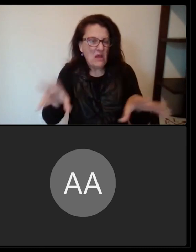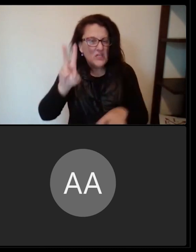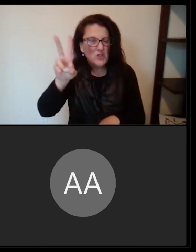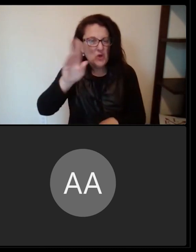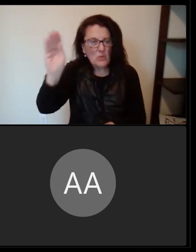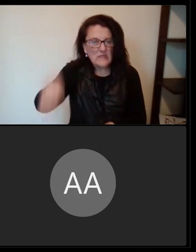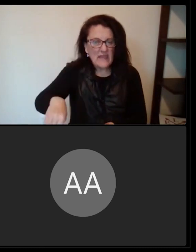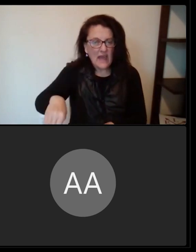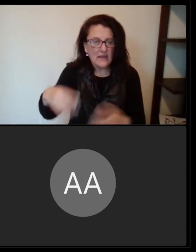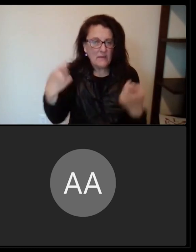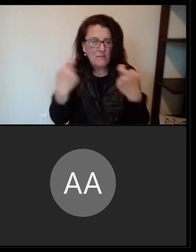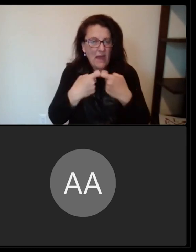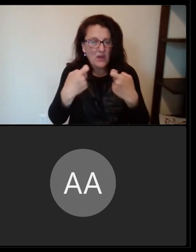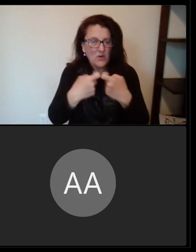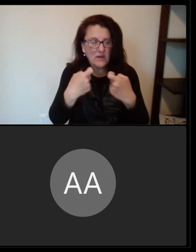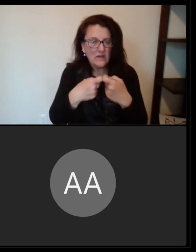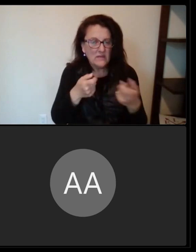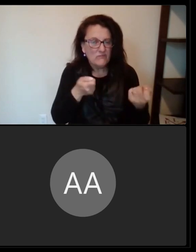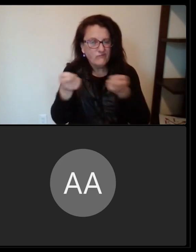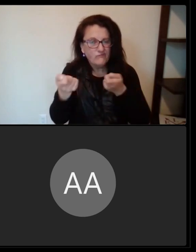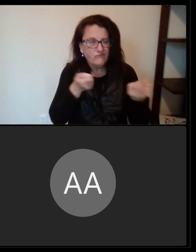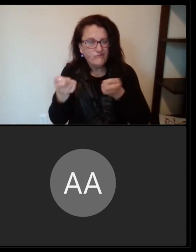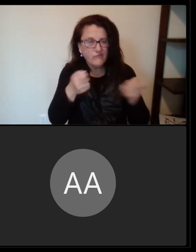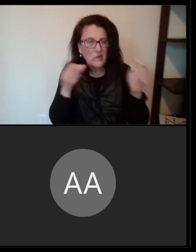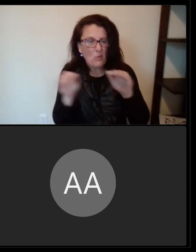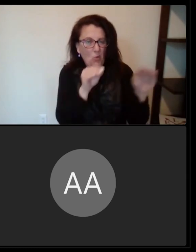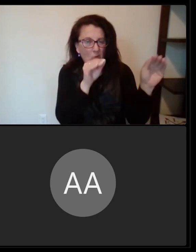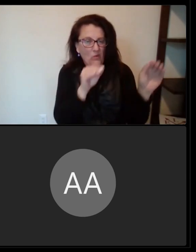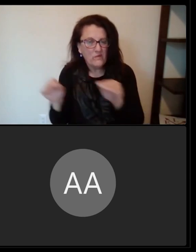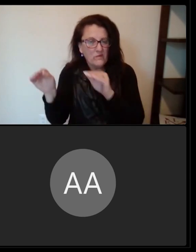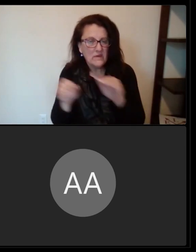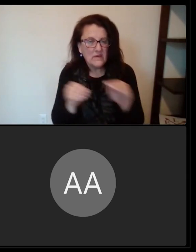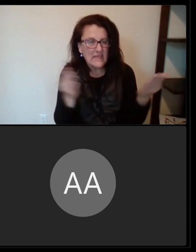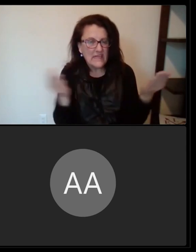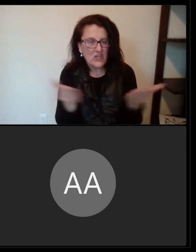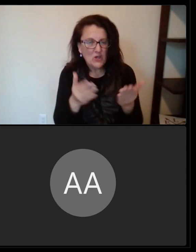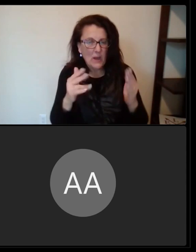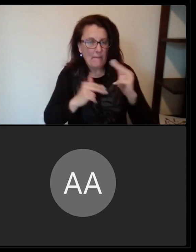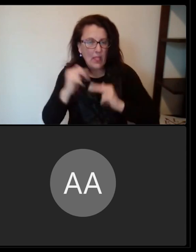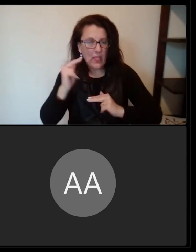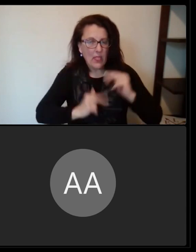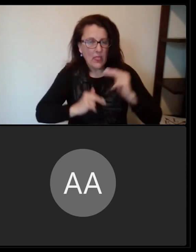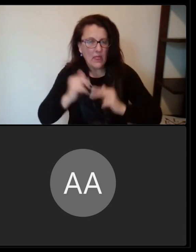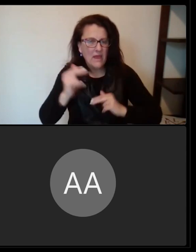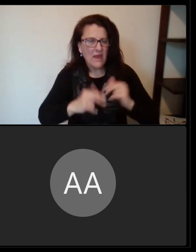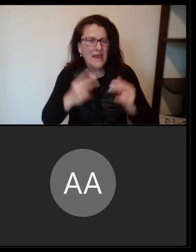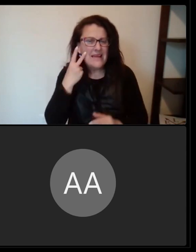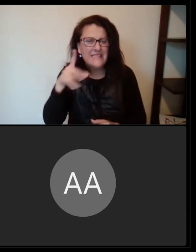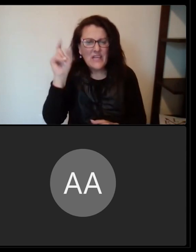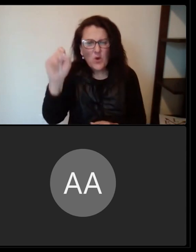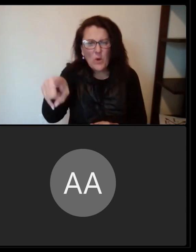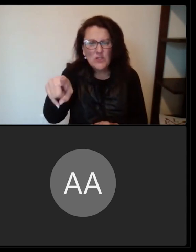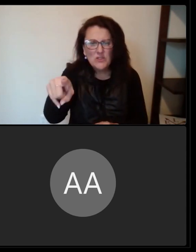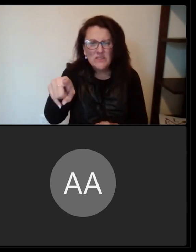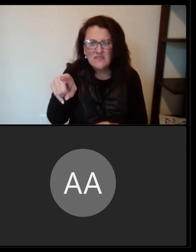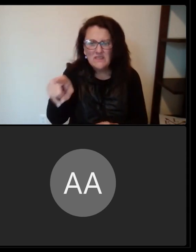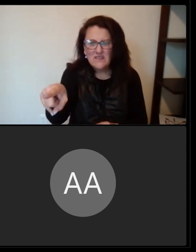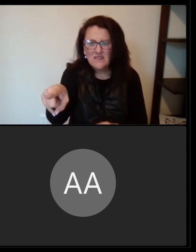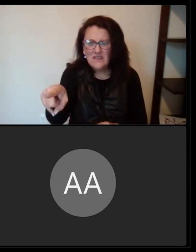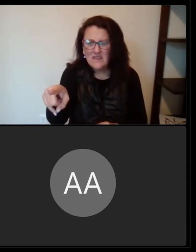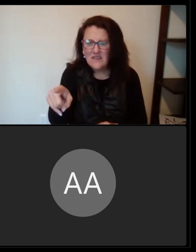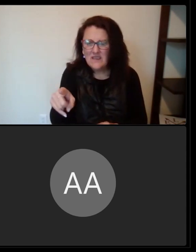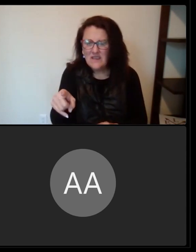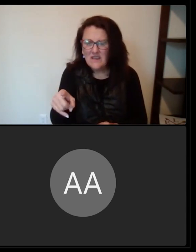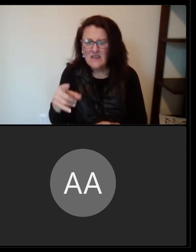power over the multiple times of moving it around the building. I do have a question from Kathleen Collins. How is a person